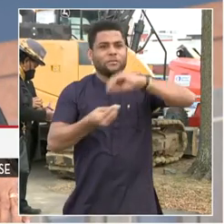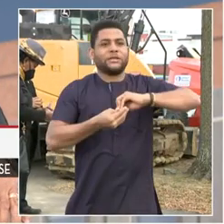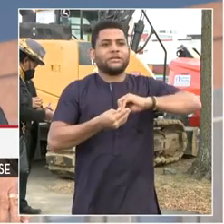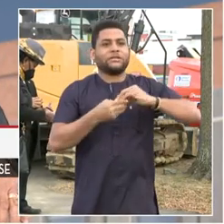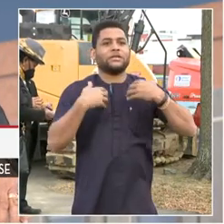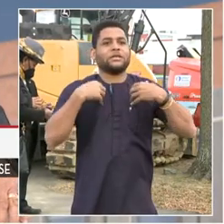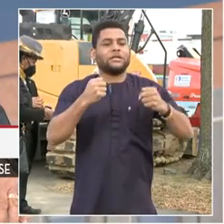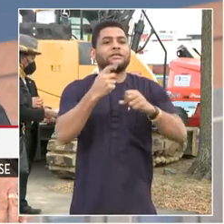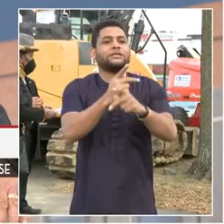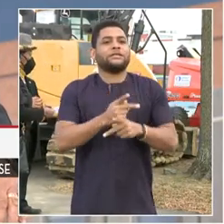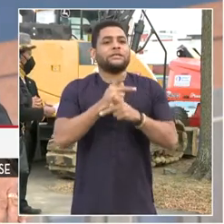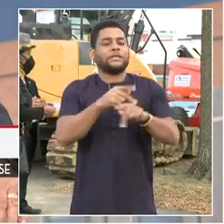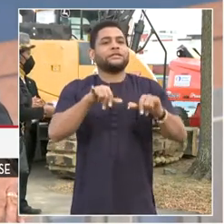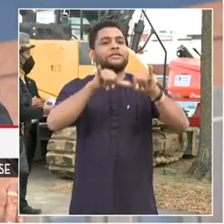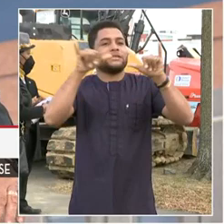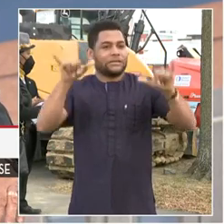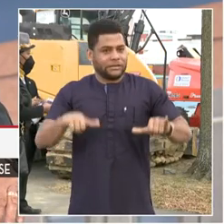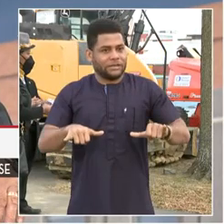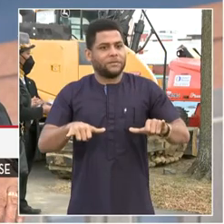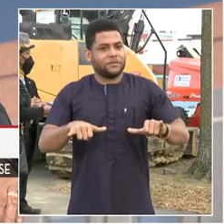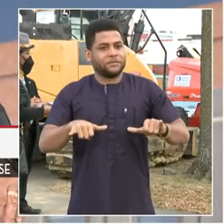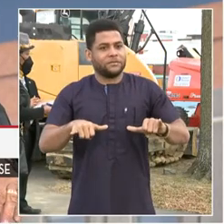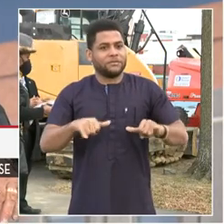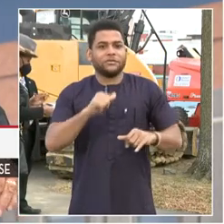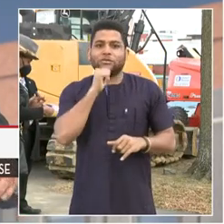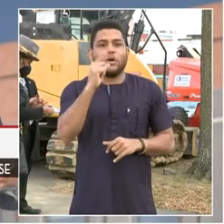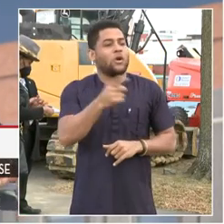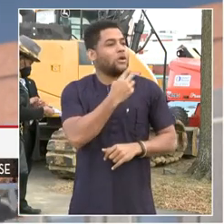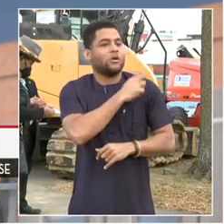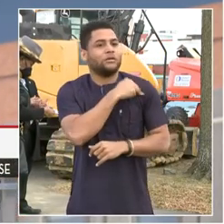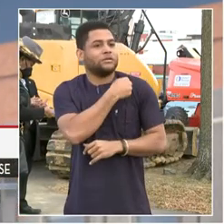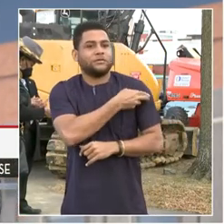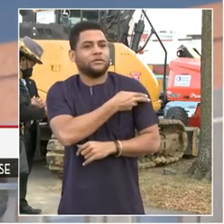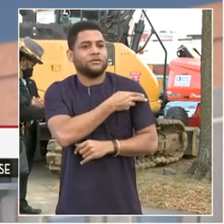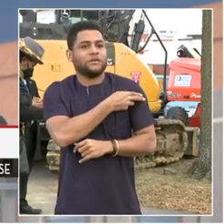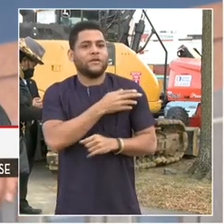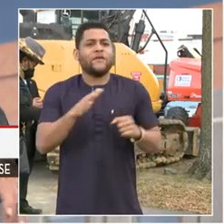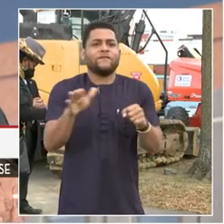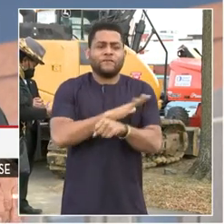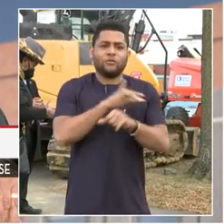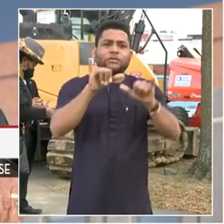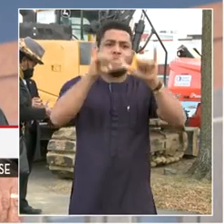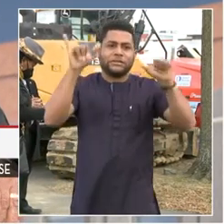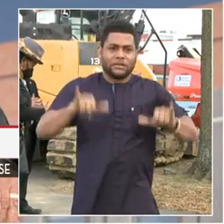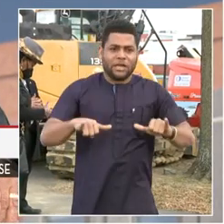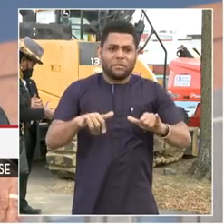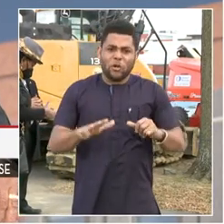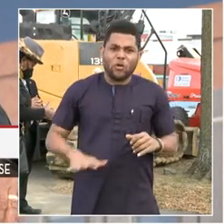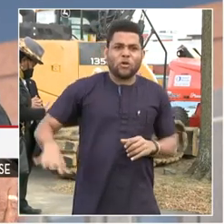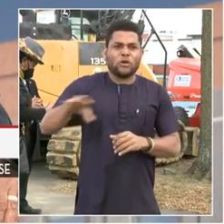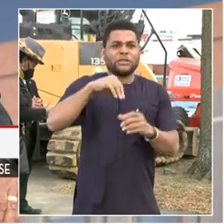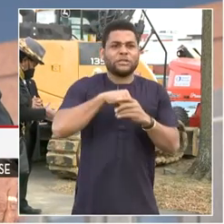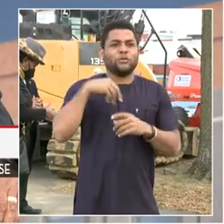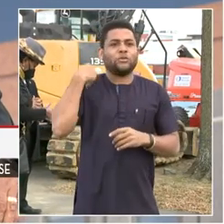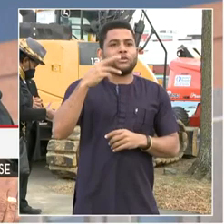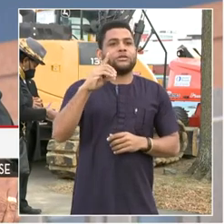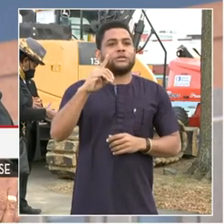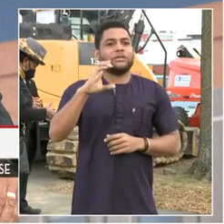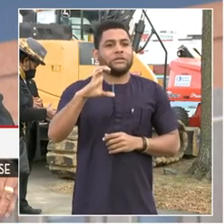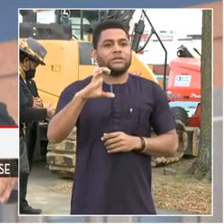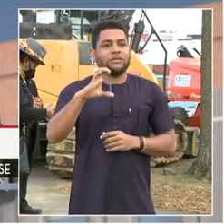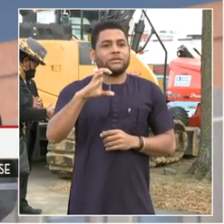system for all district residents, but most importantly for Ward 7 and Ward